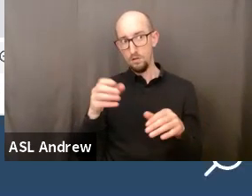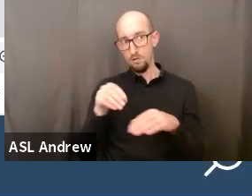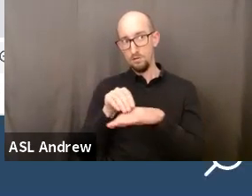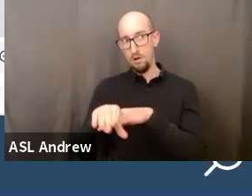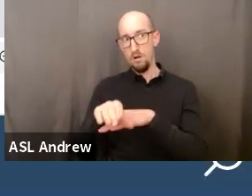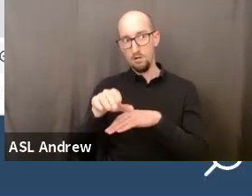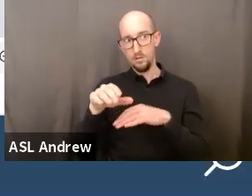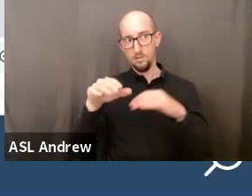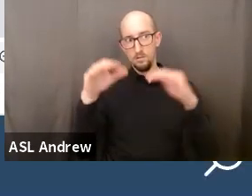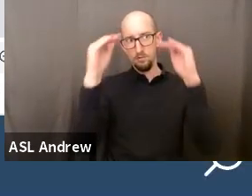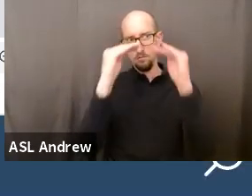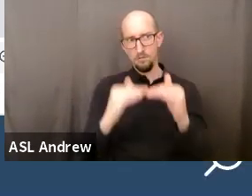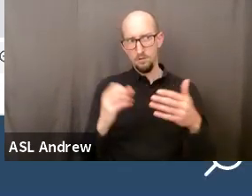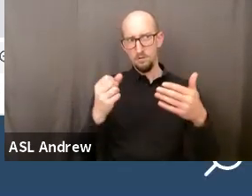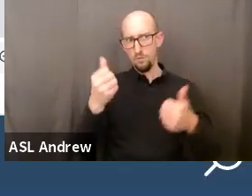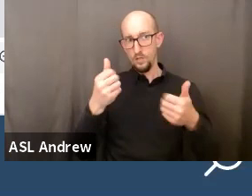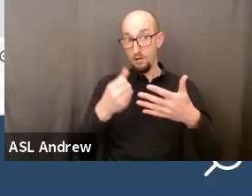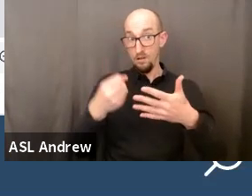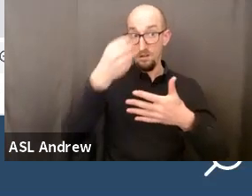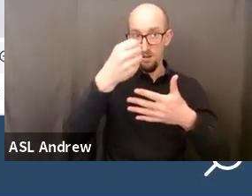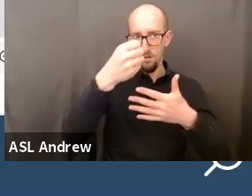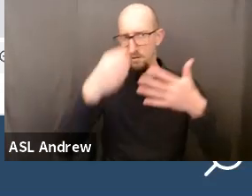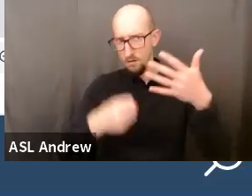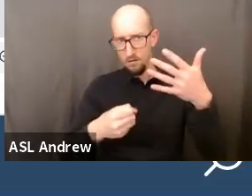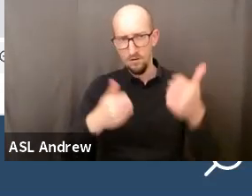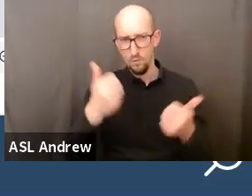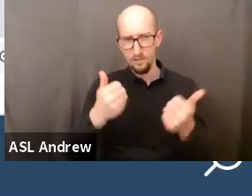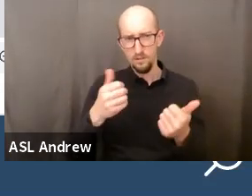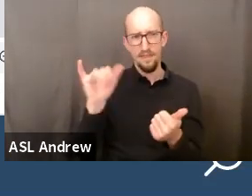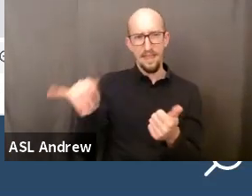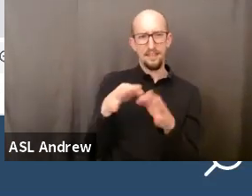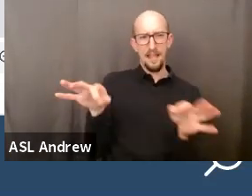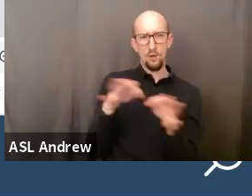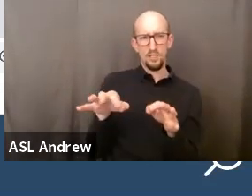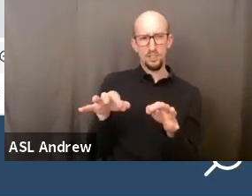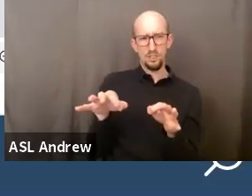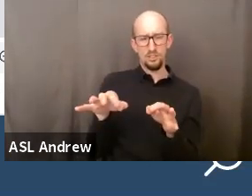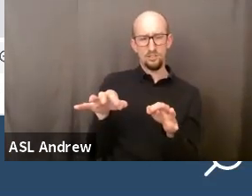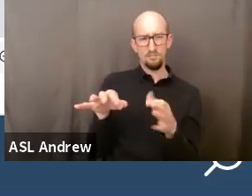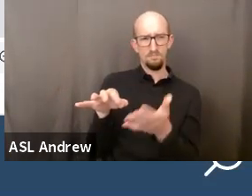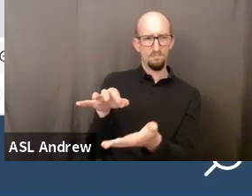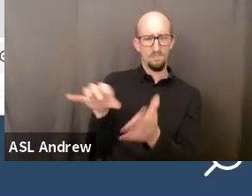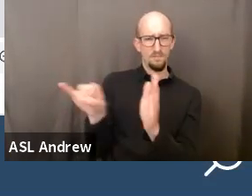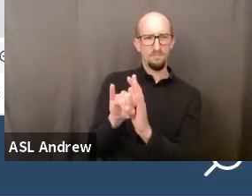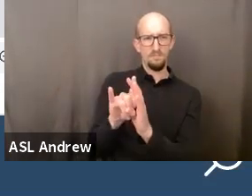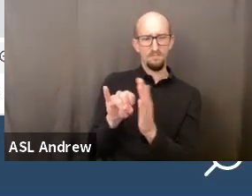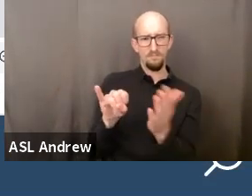don't know what the value, if it's a good thing or a bad thing.